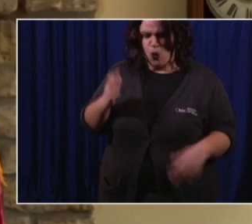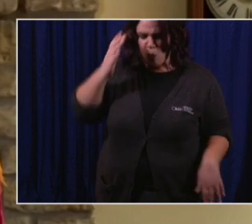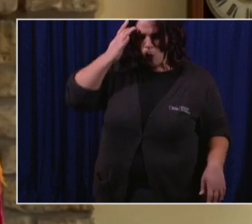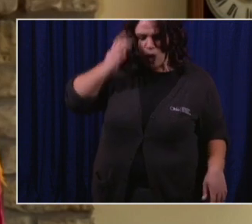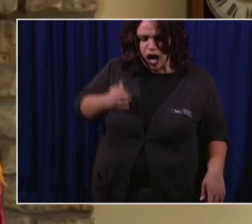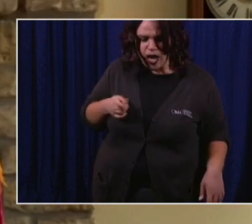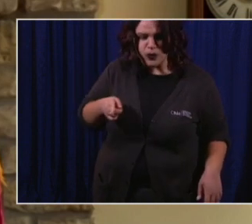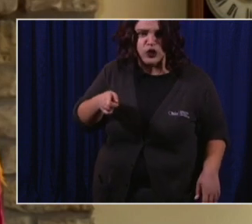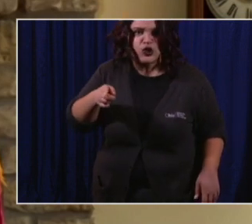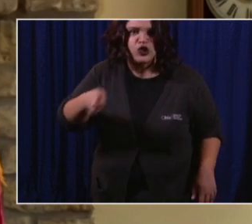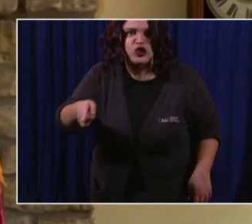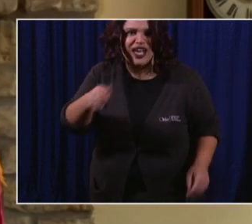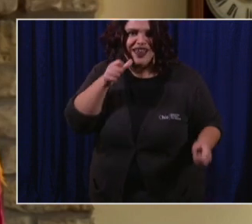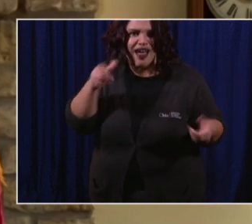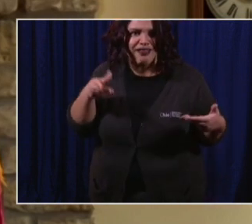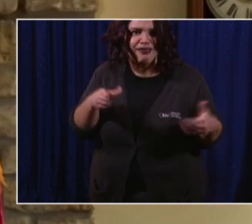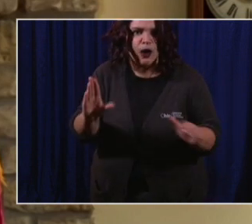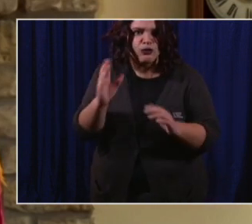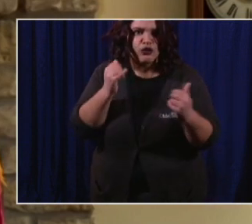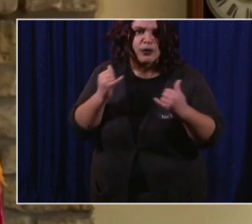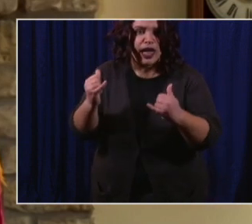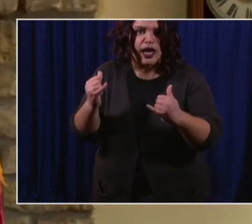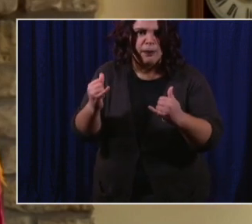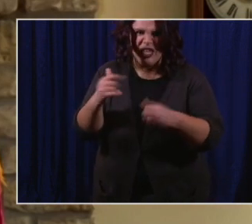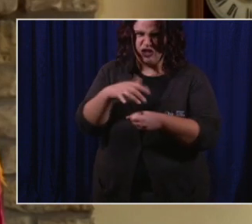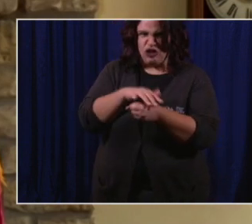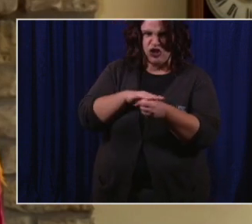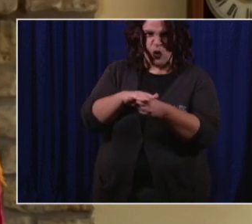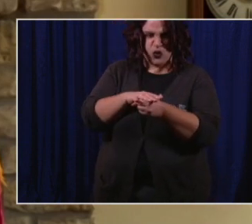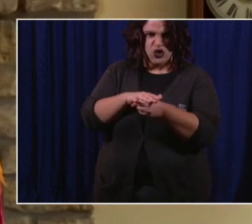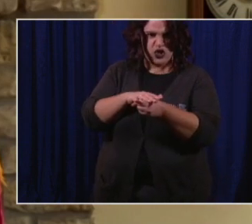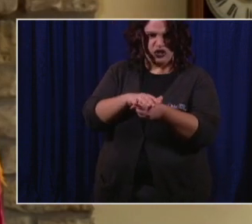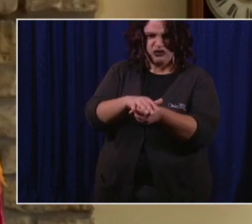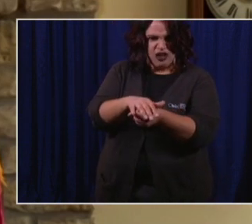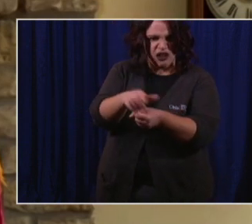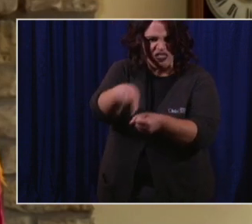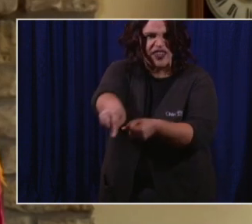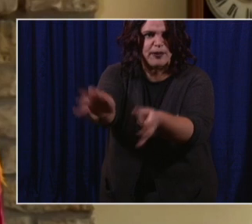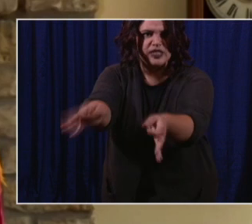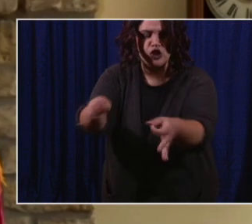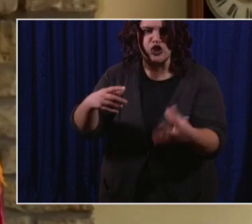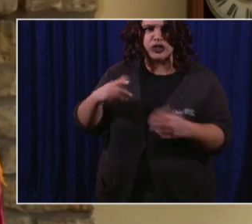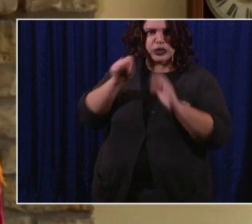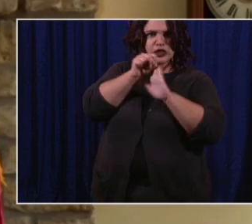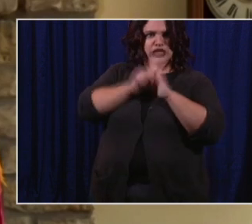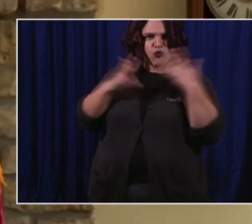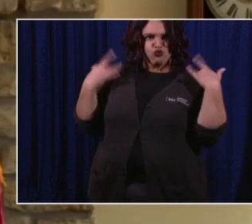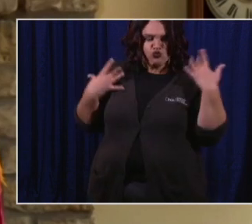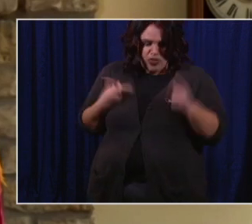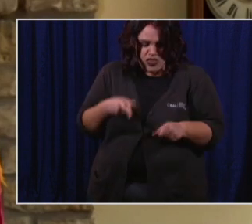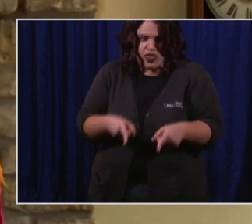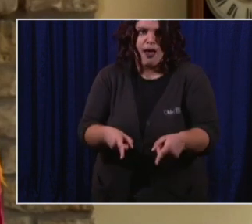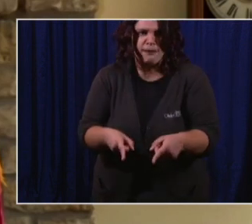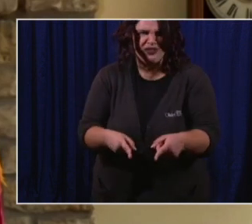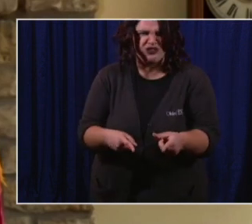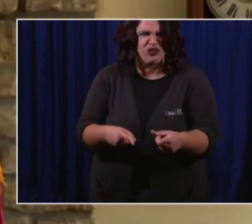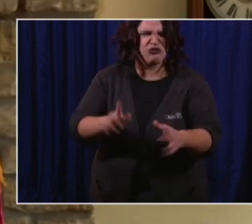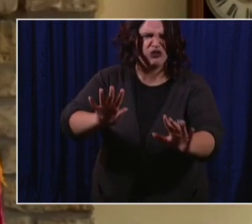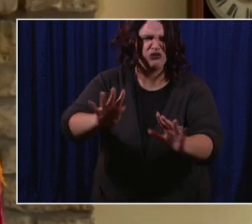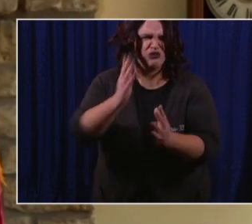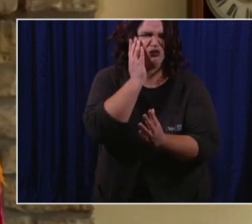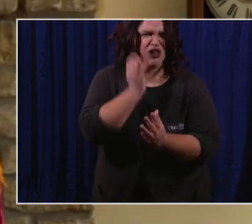the chance to play if the local officials are allowed to make the decisions? And what can you be more specific about what